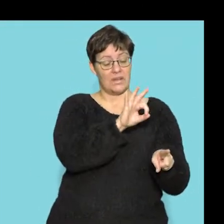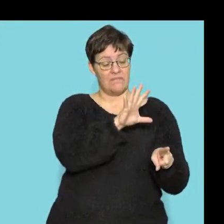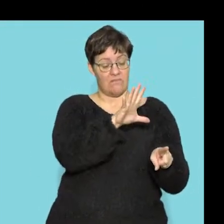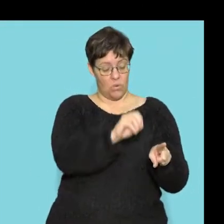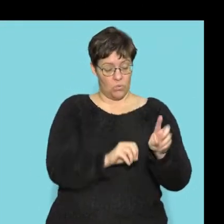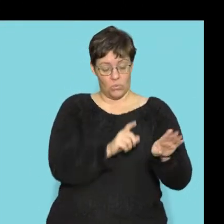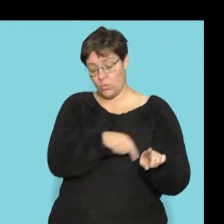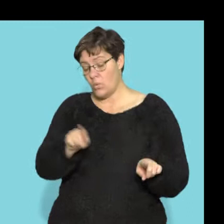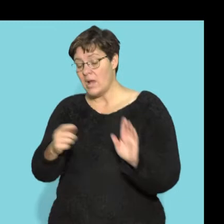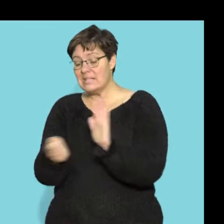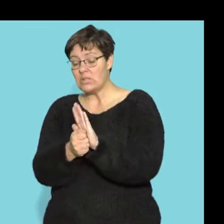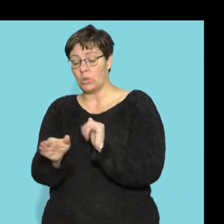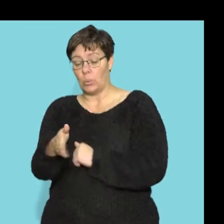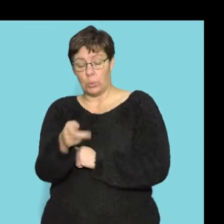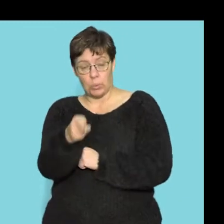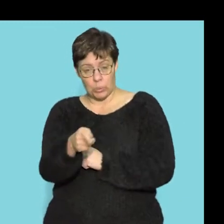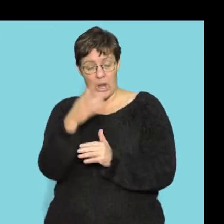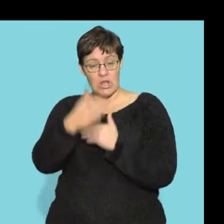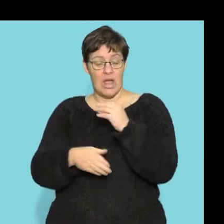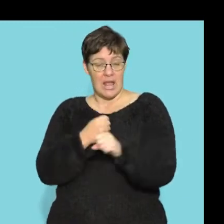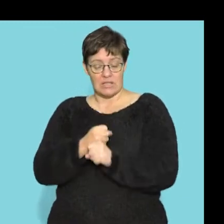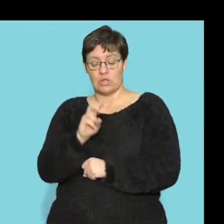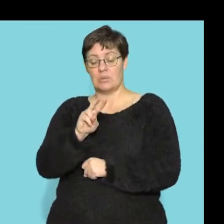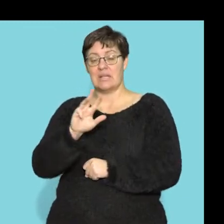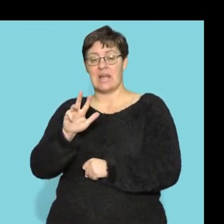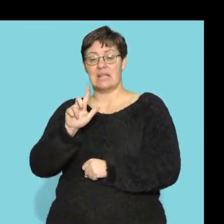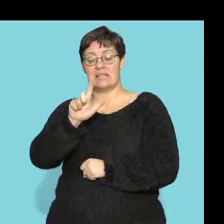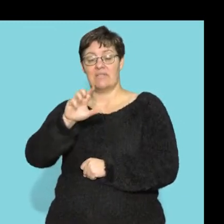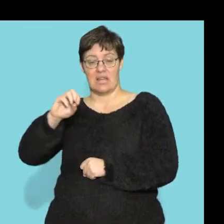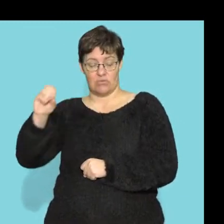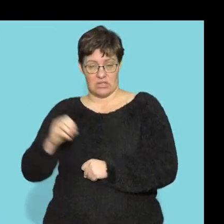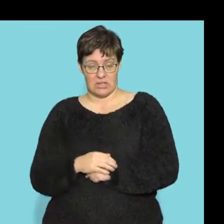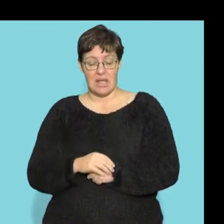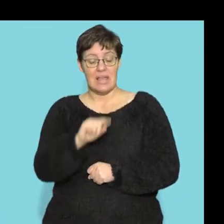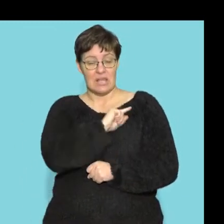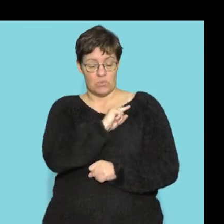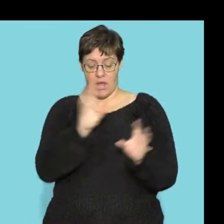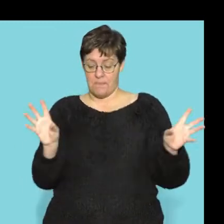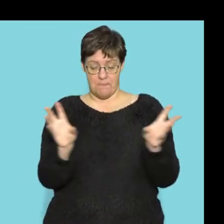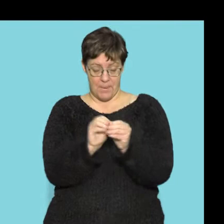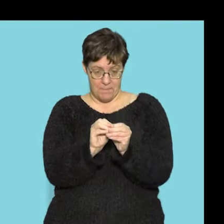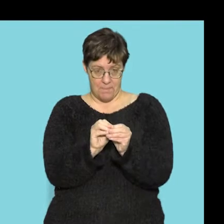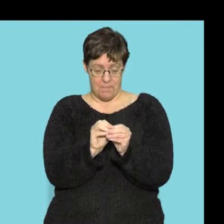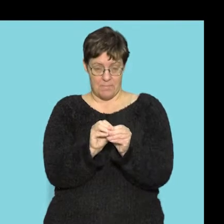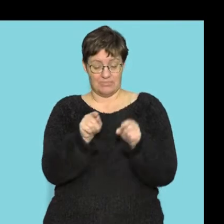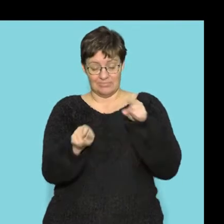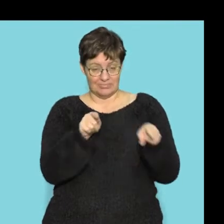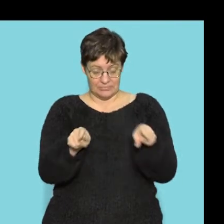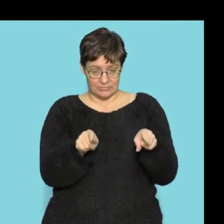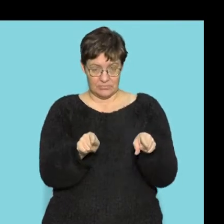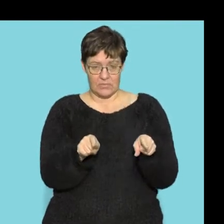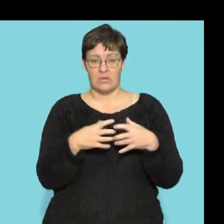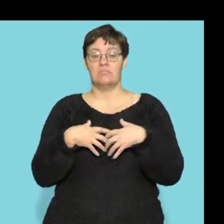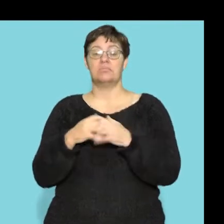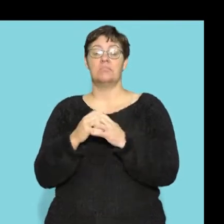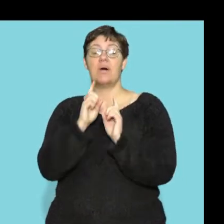Your unsold at the end of the year was the 29,700. Therefore, add the two components together, and